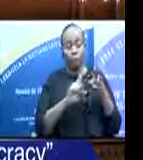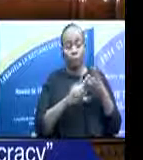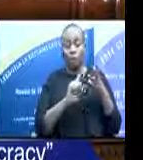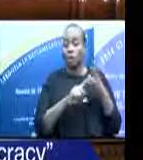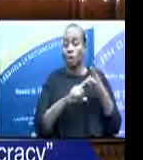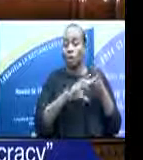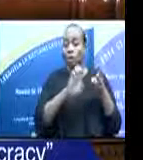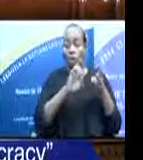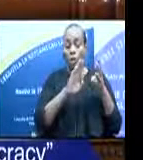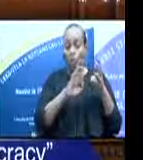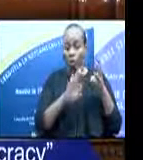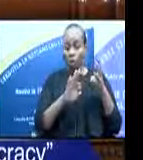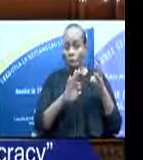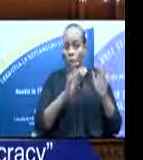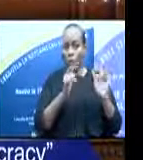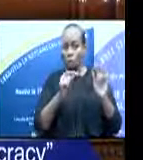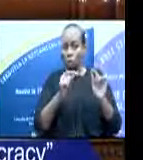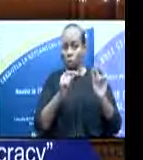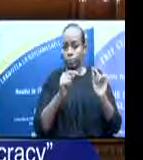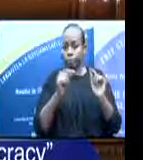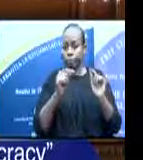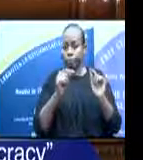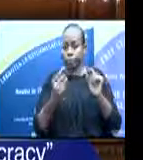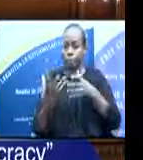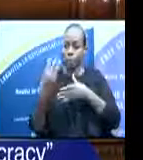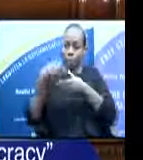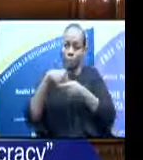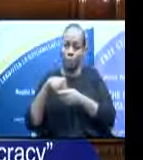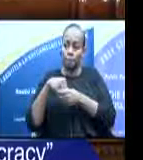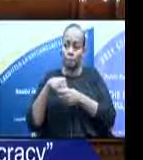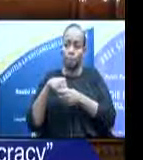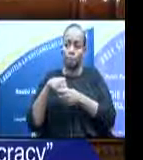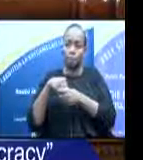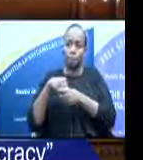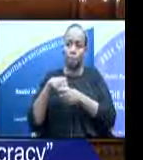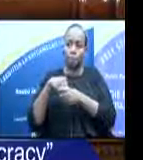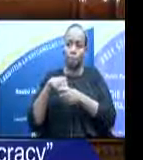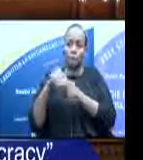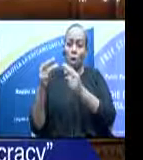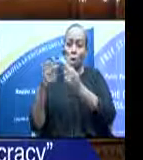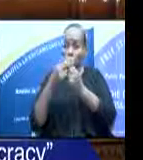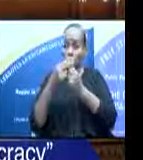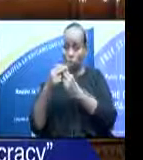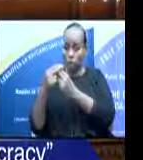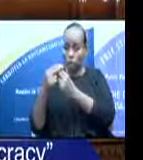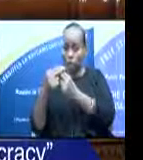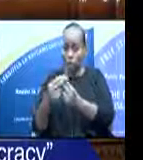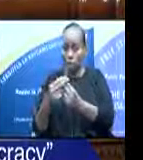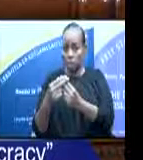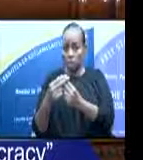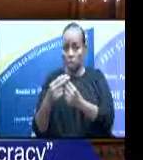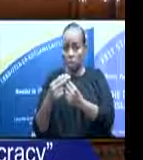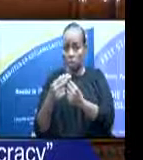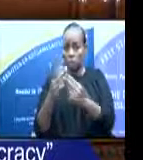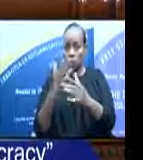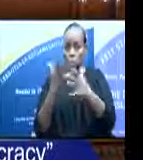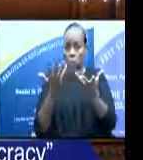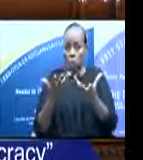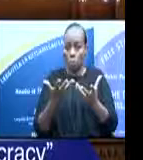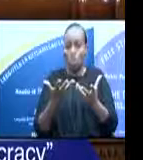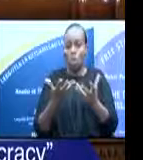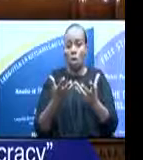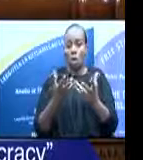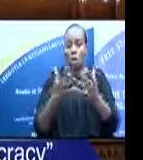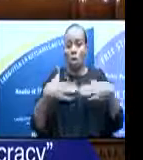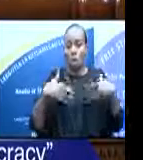urgently engage with doctors and nurses union, including general staff unions that operate in the health sector,